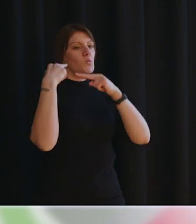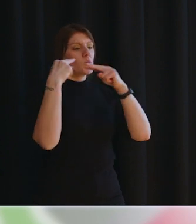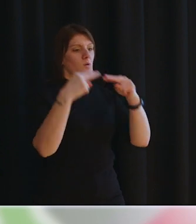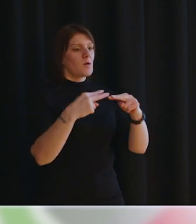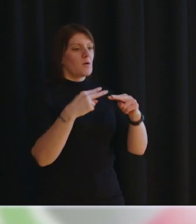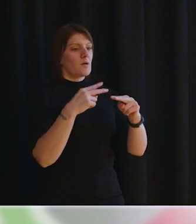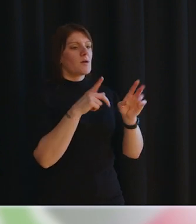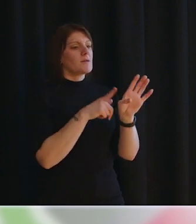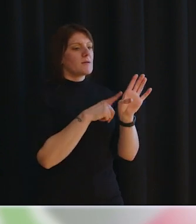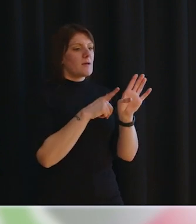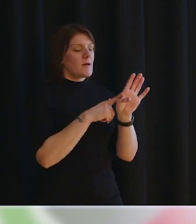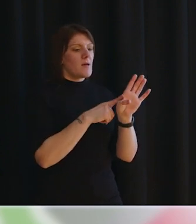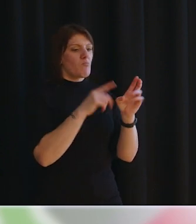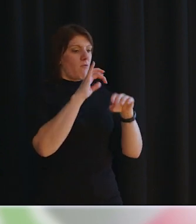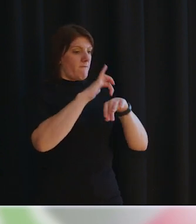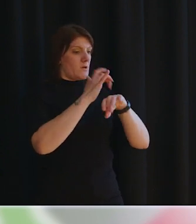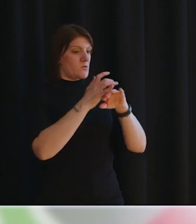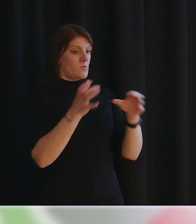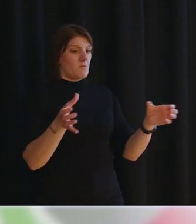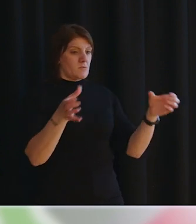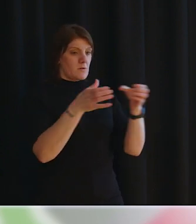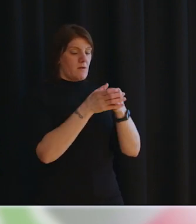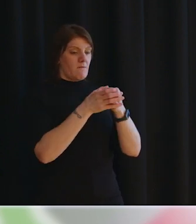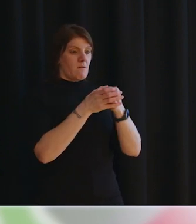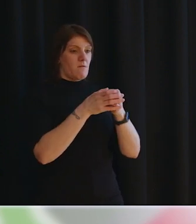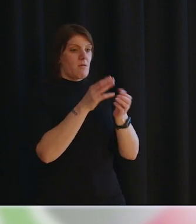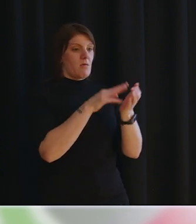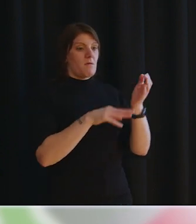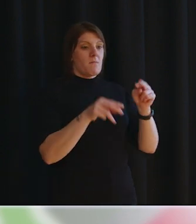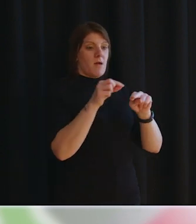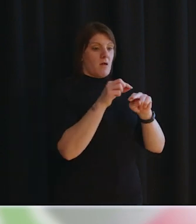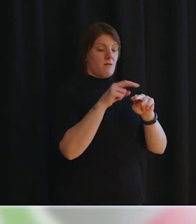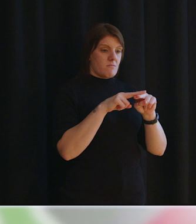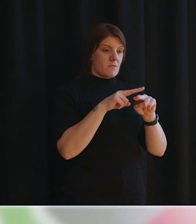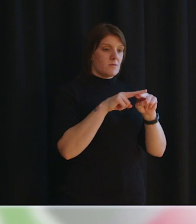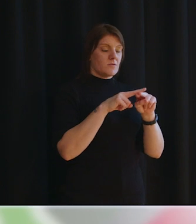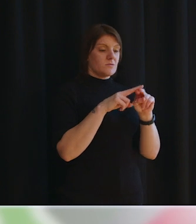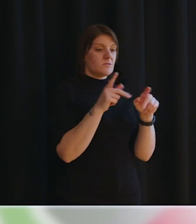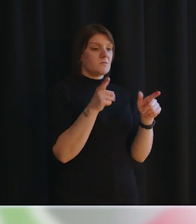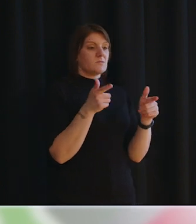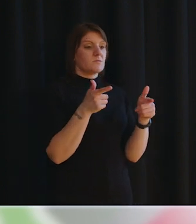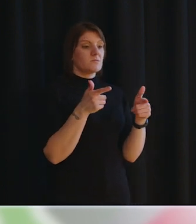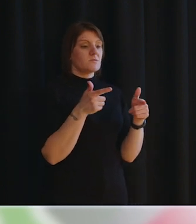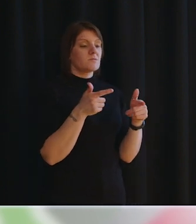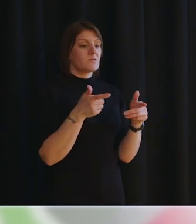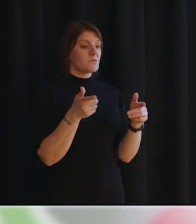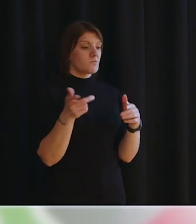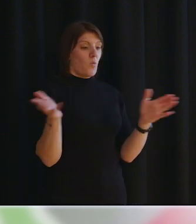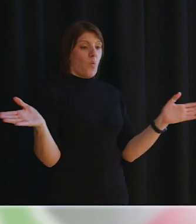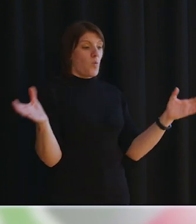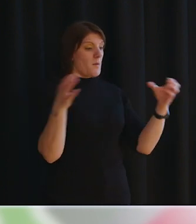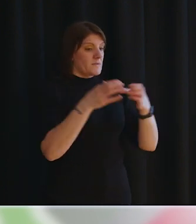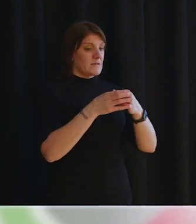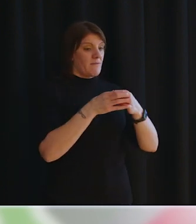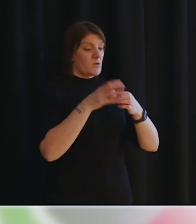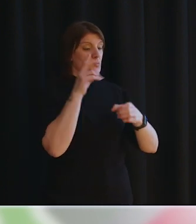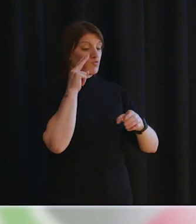come together, the parents, the person who's at the centre of that plan will come together to review it.